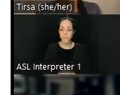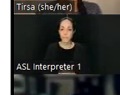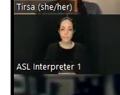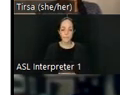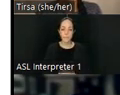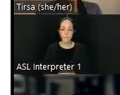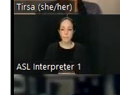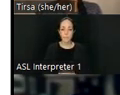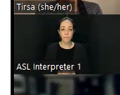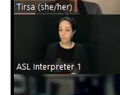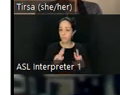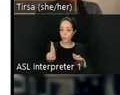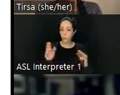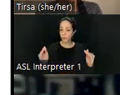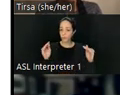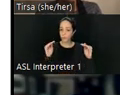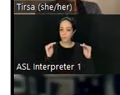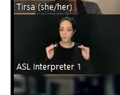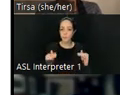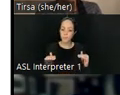Okay. May we move forward, please?